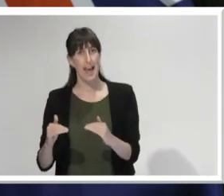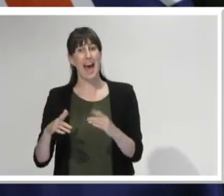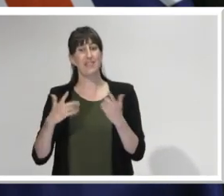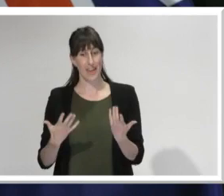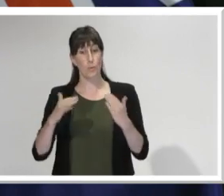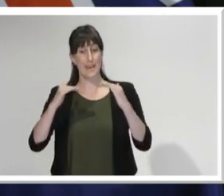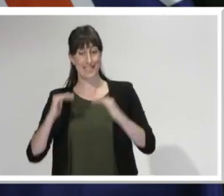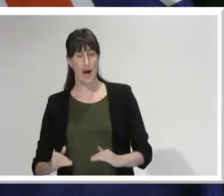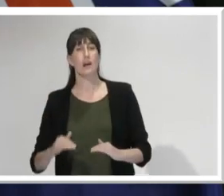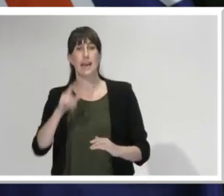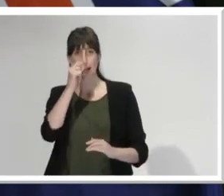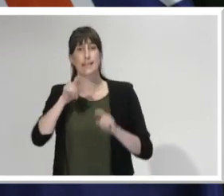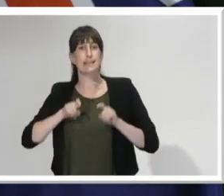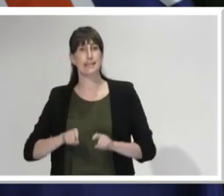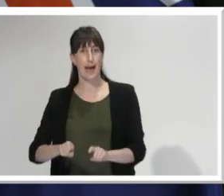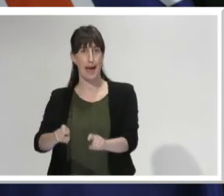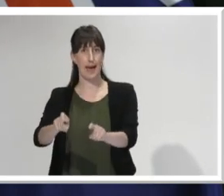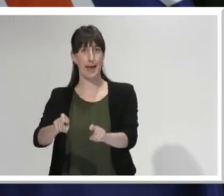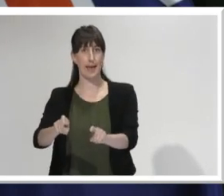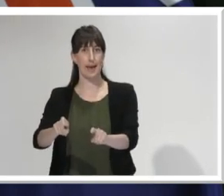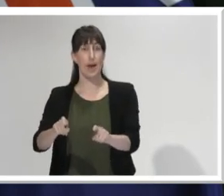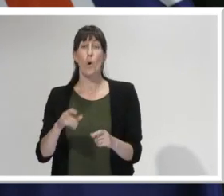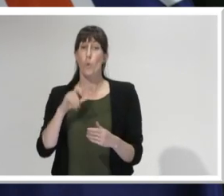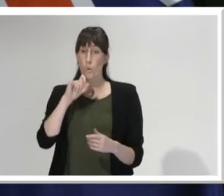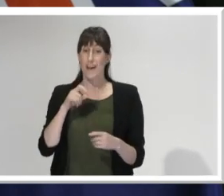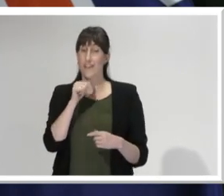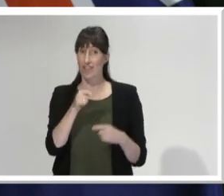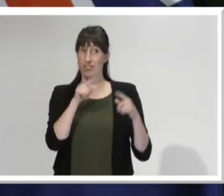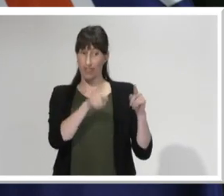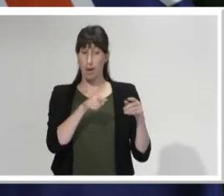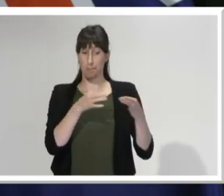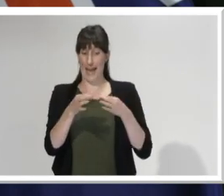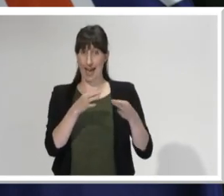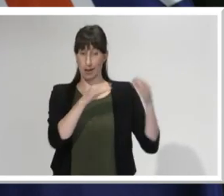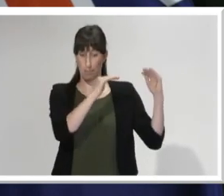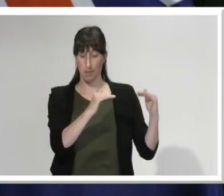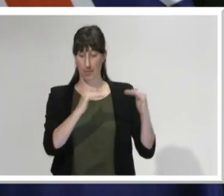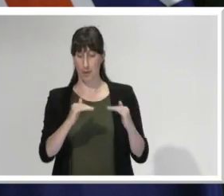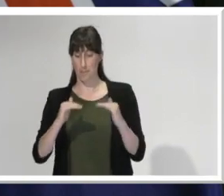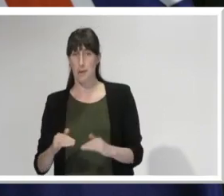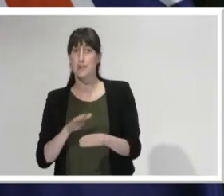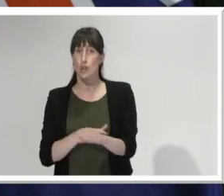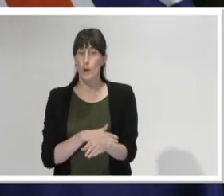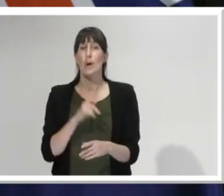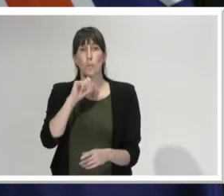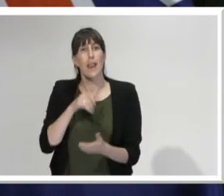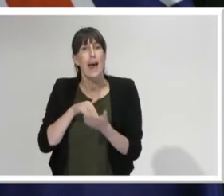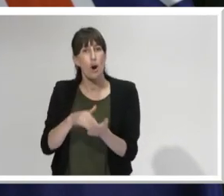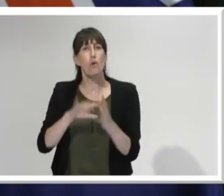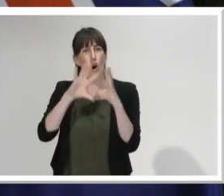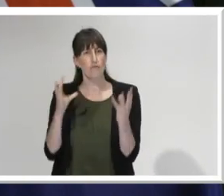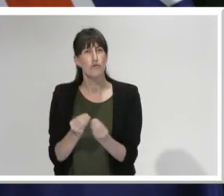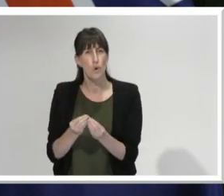levels or stay in them longer overall. We have the opportunity to do something no other country has achieved, elimination